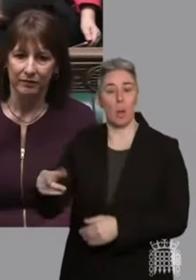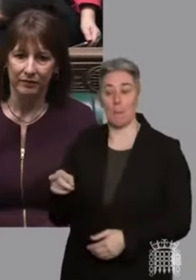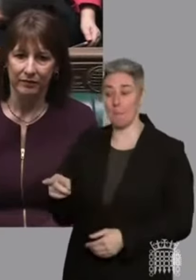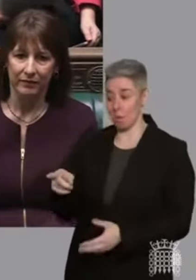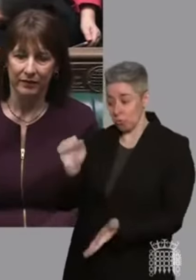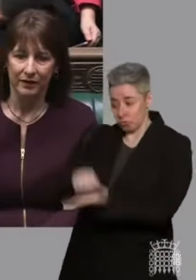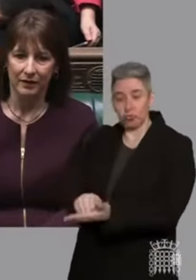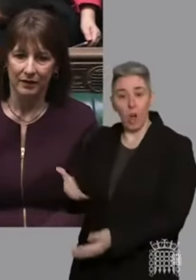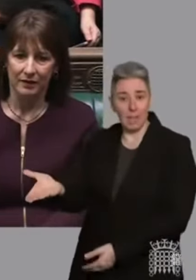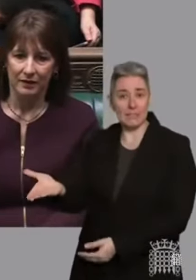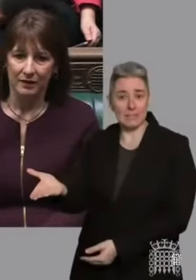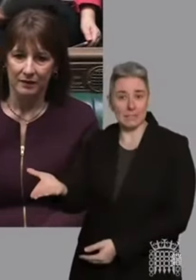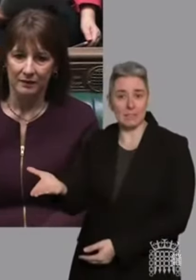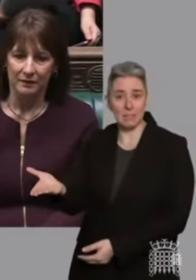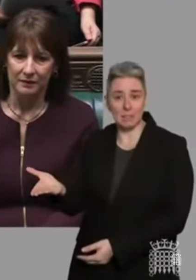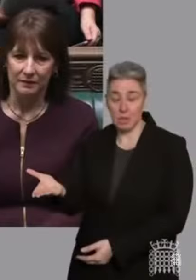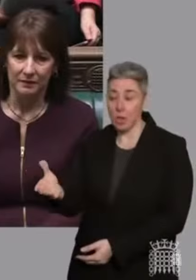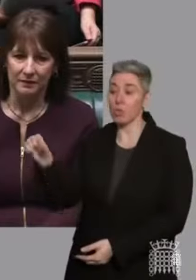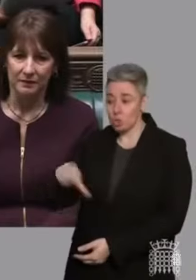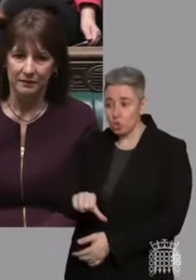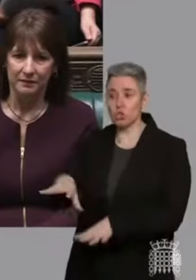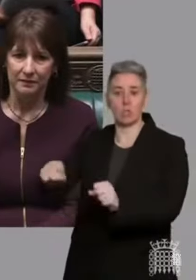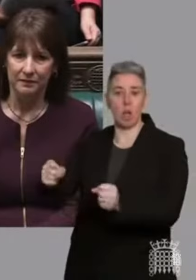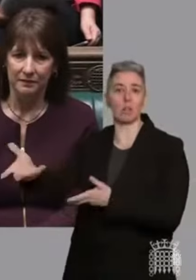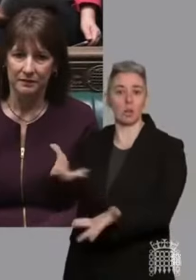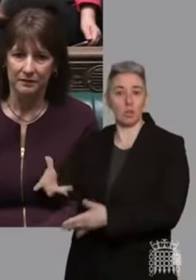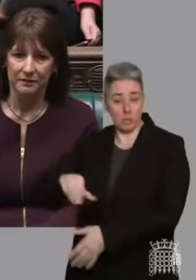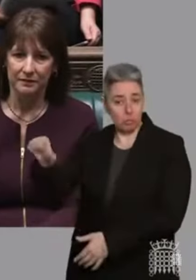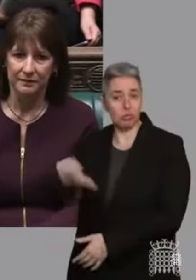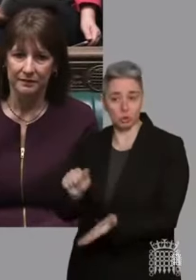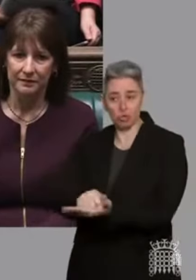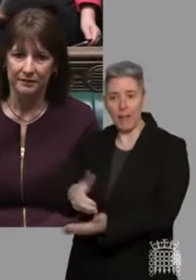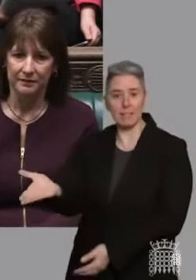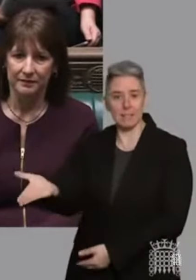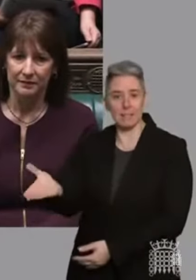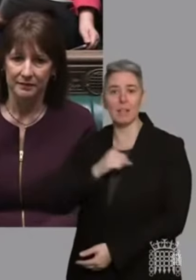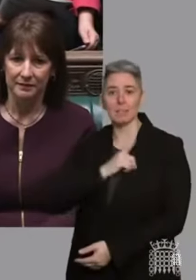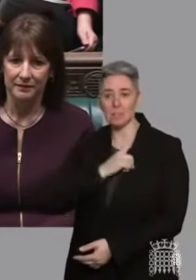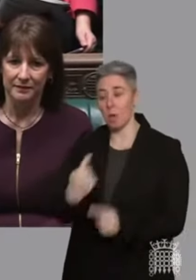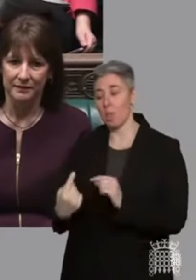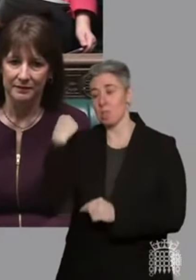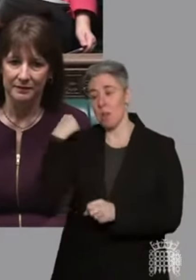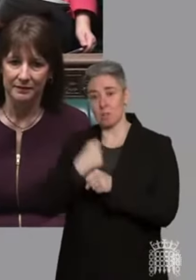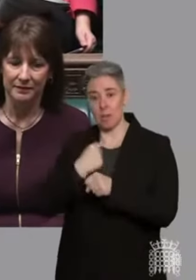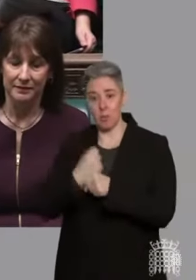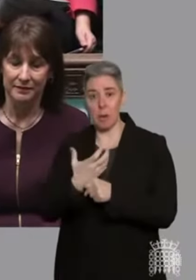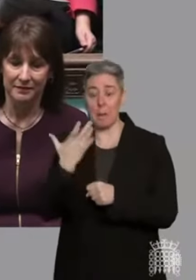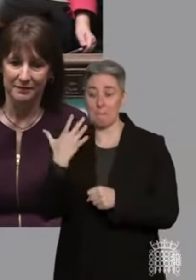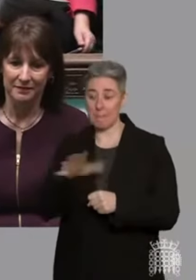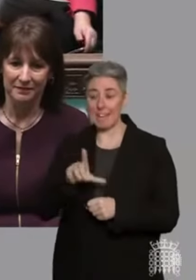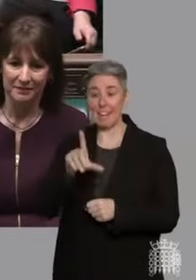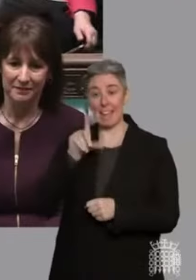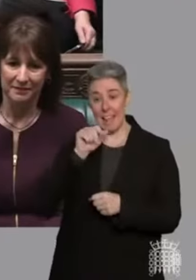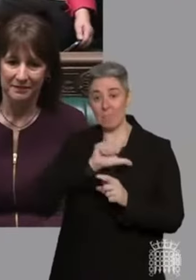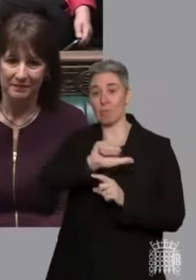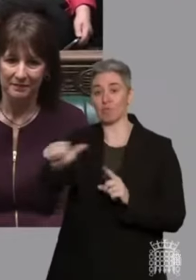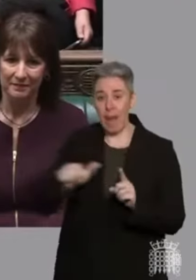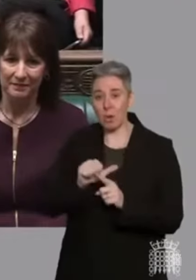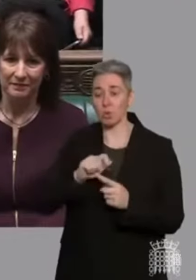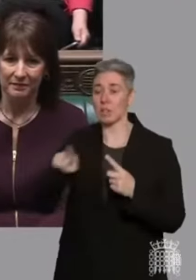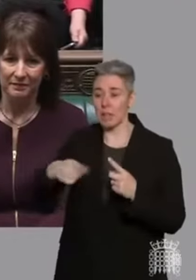last government conducted 11 of the 13 rounds of those negotiations. And, Mr. Speaker, they